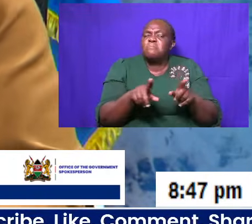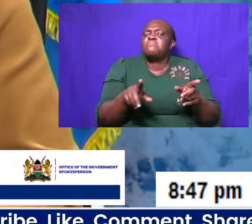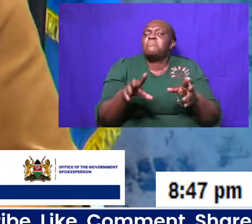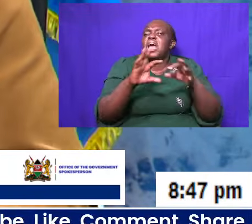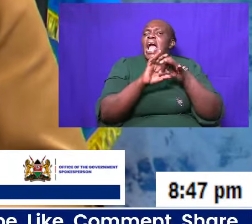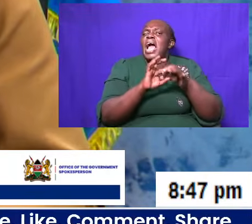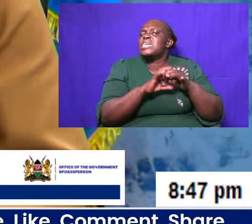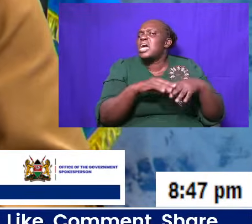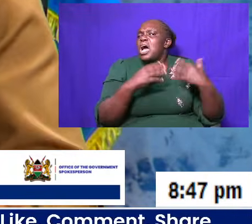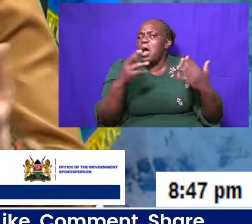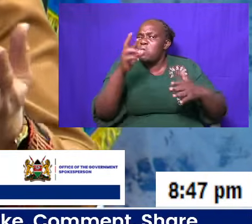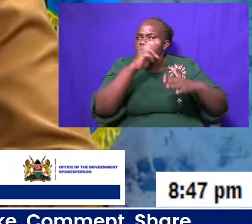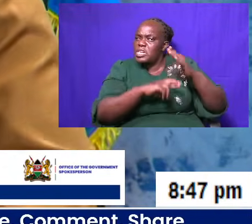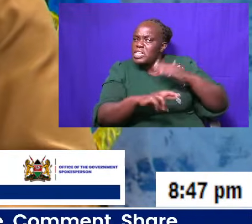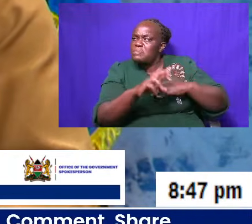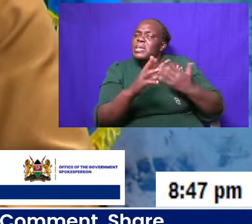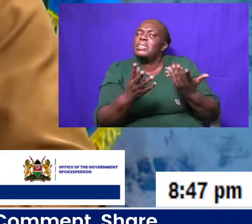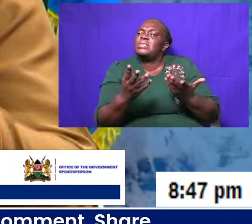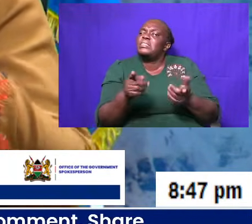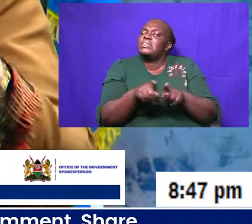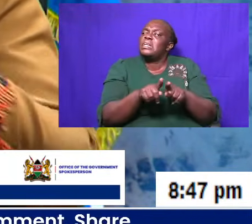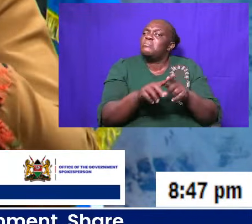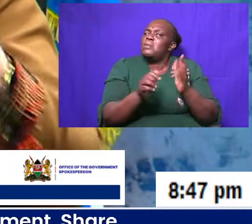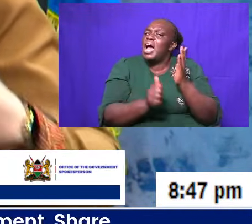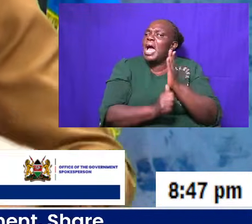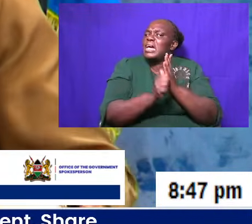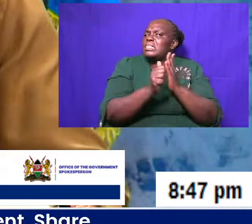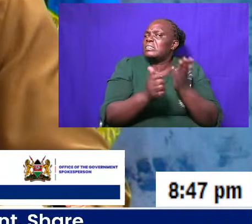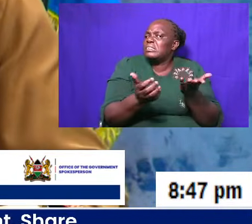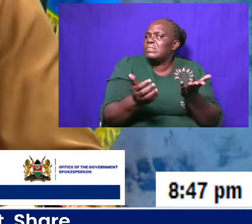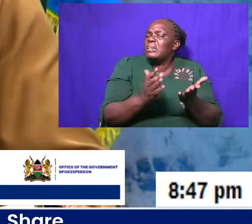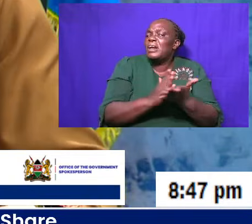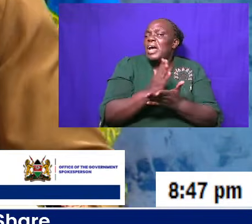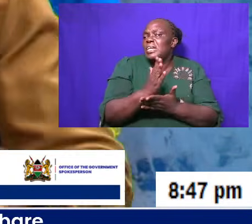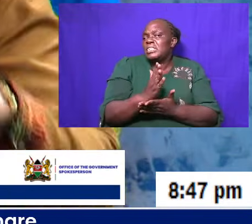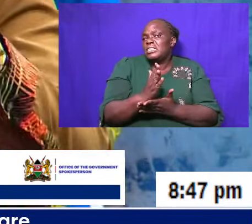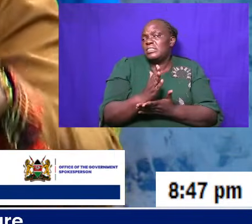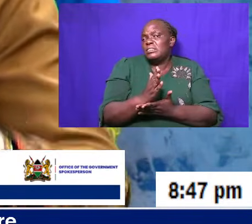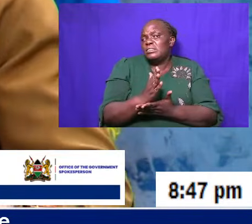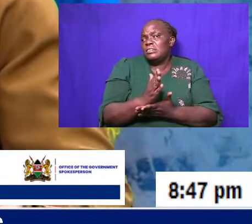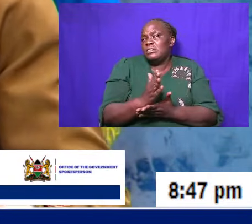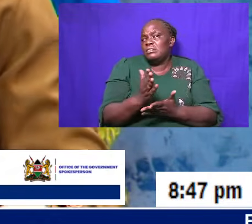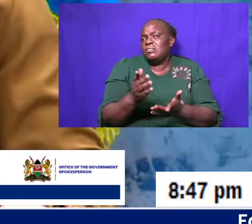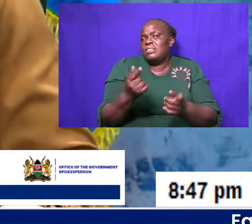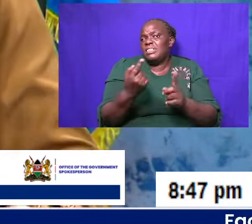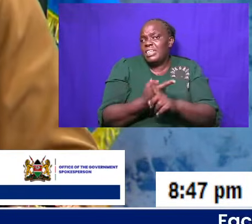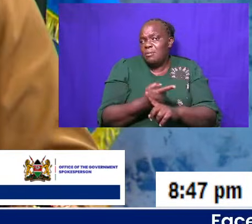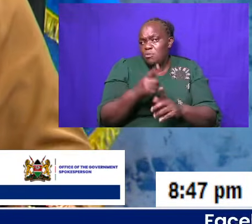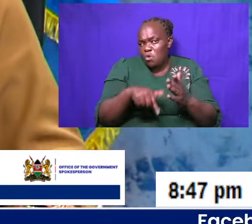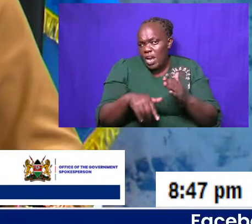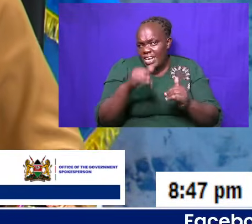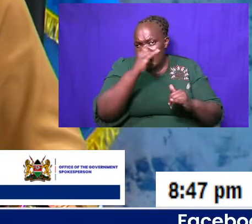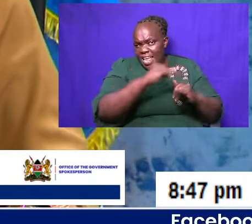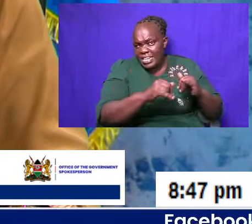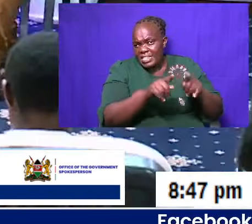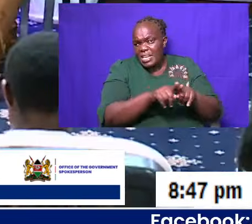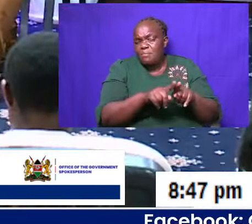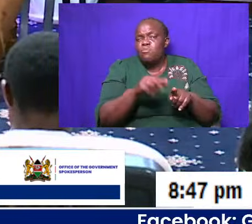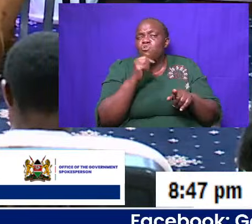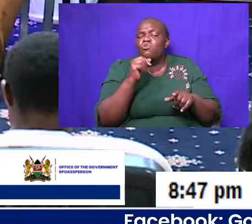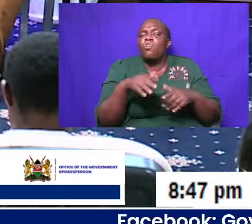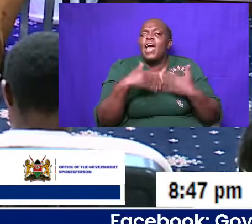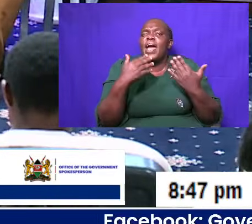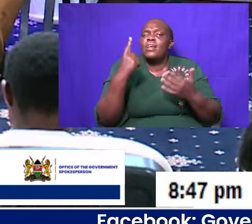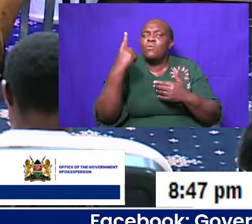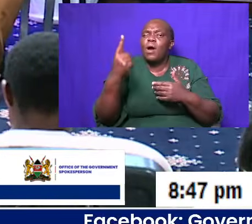you the question of digitization of that. But also, is it right? But the jury is still at large. But of course, there should not be anyone who looks